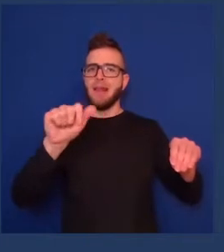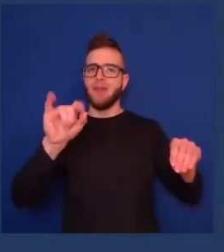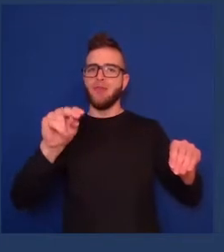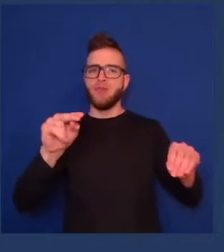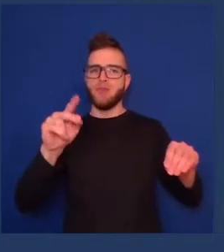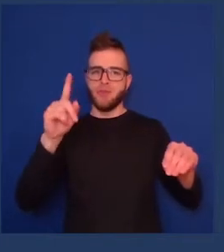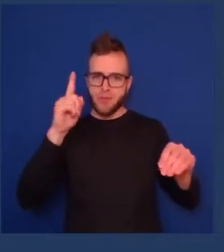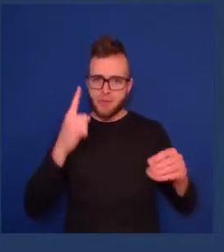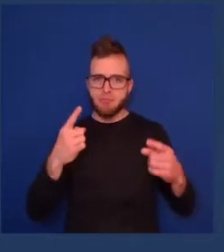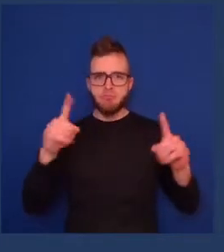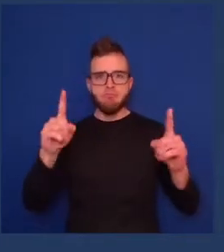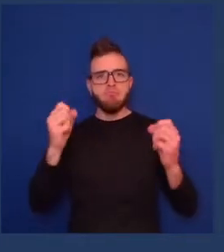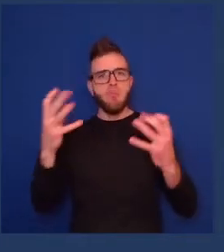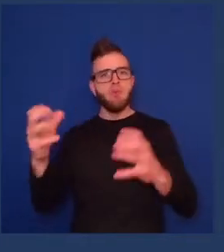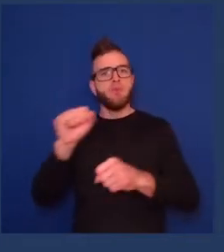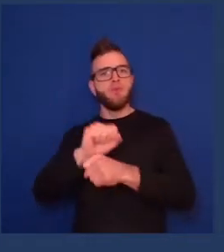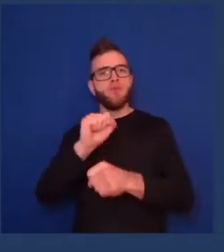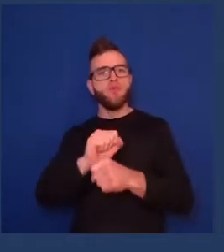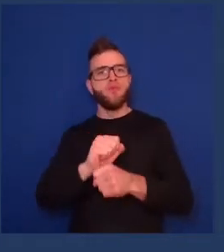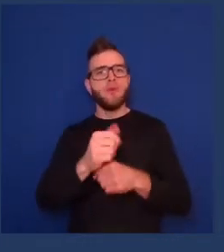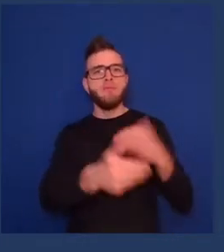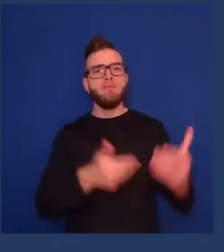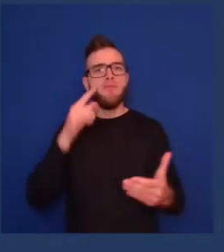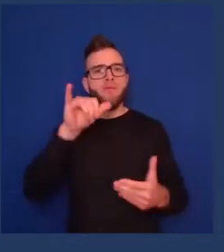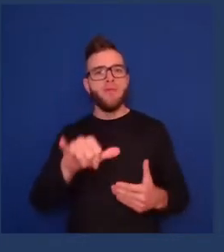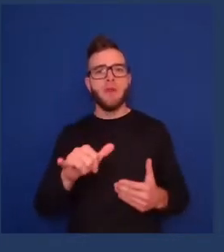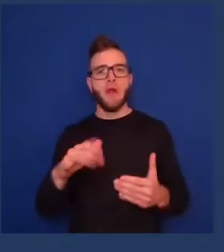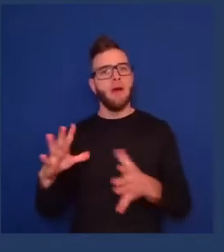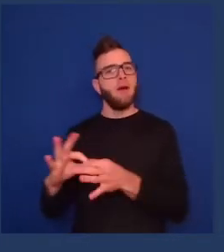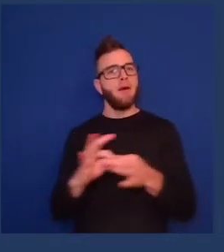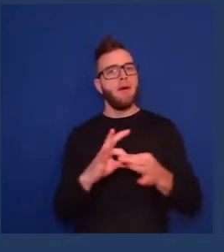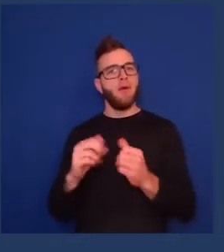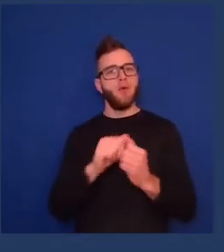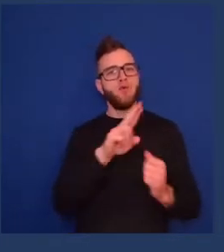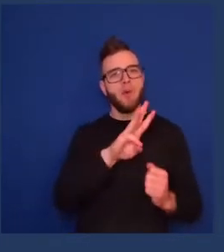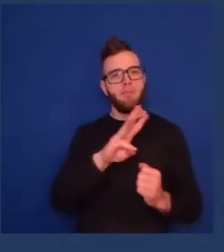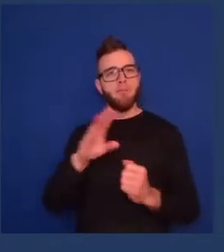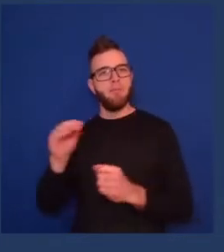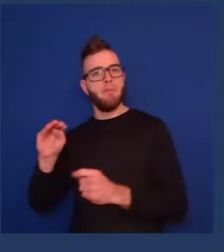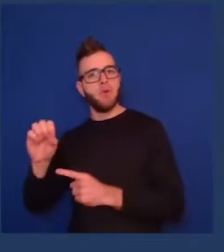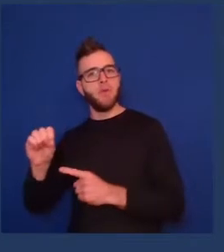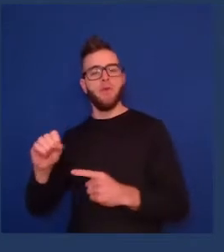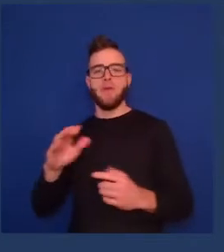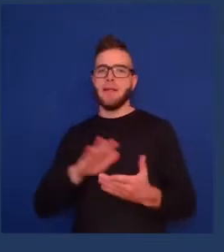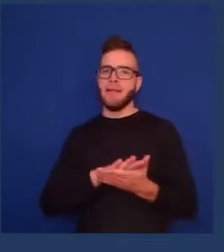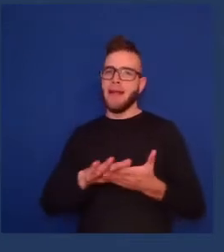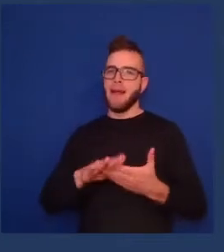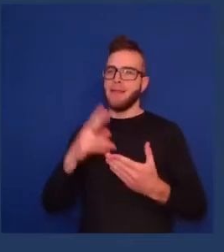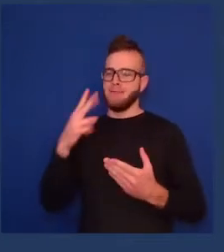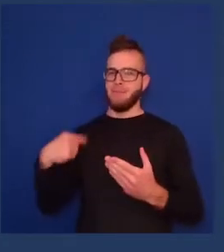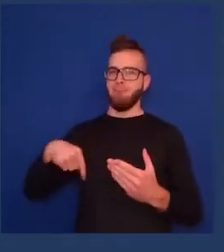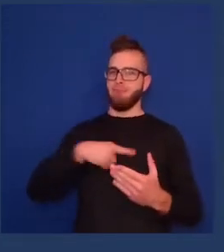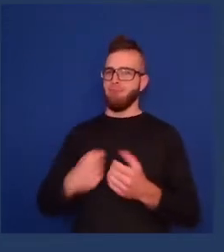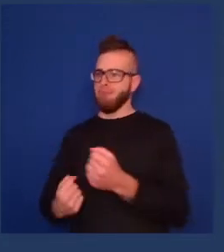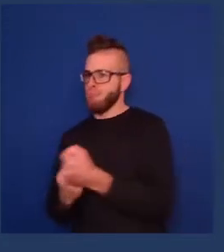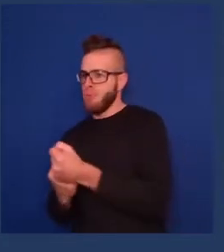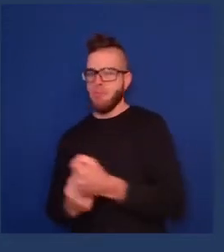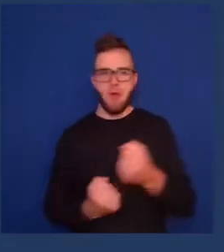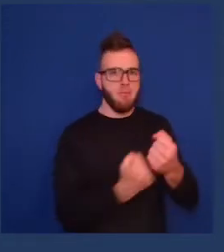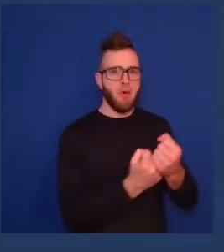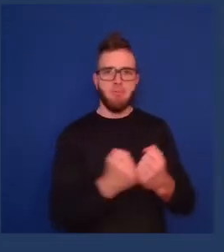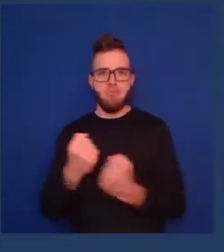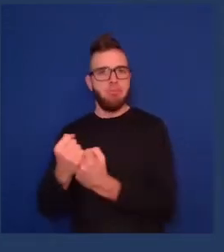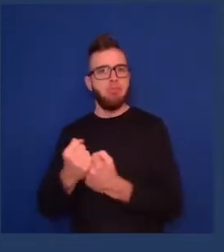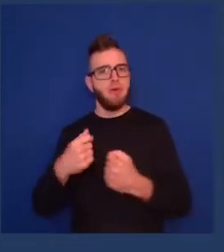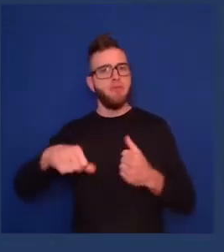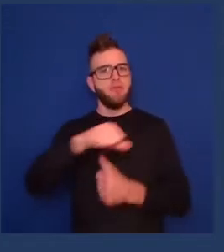multiple careers and was, again, jointly done with UW and Microsoft. So I think that it's really exciting to see how we amplify each other. And I'm